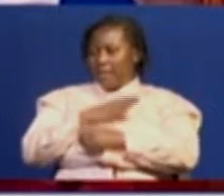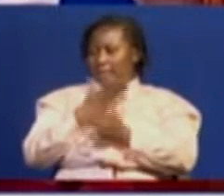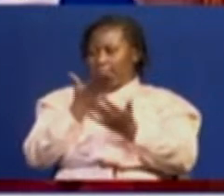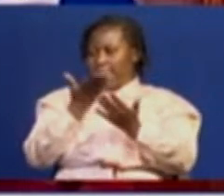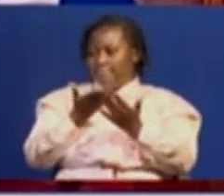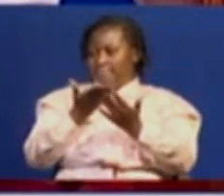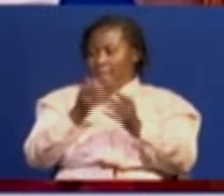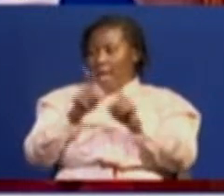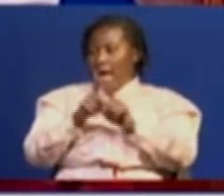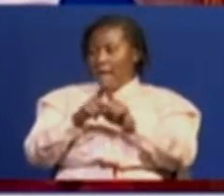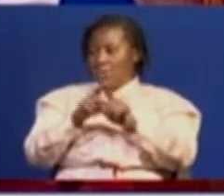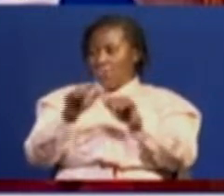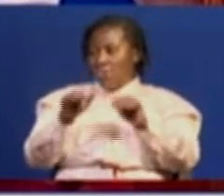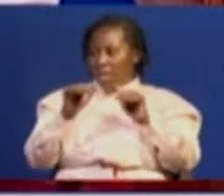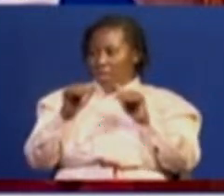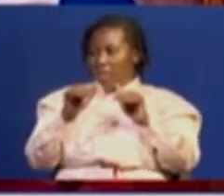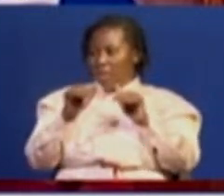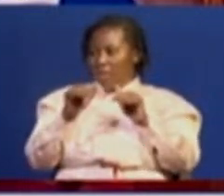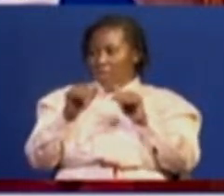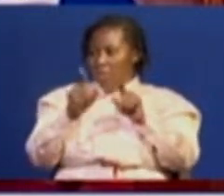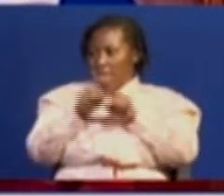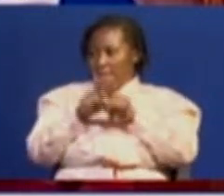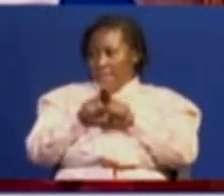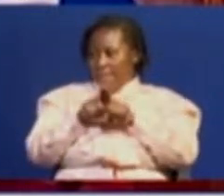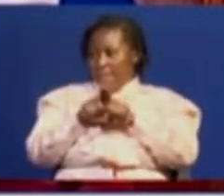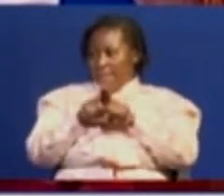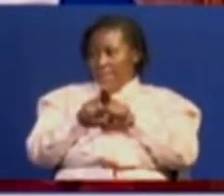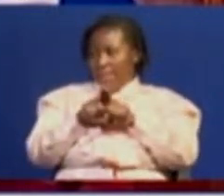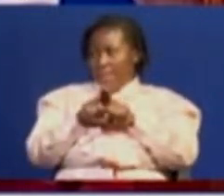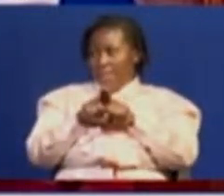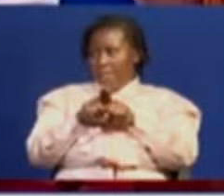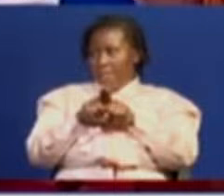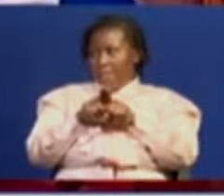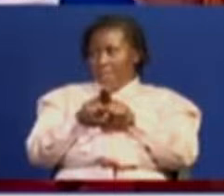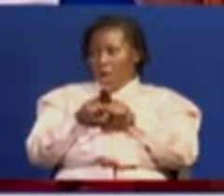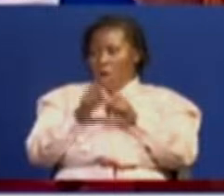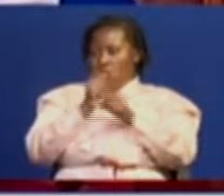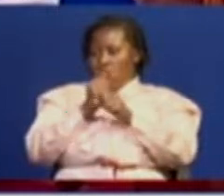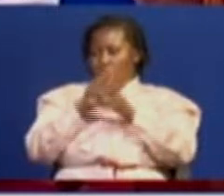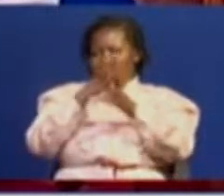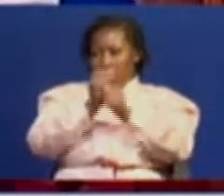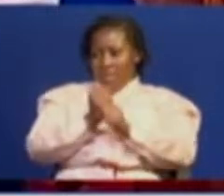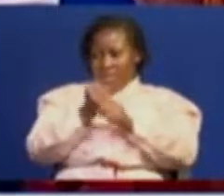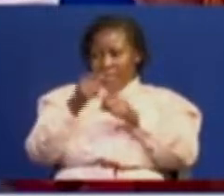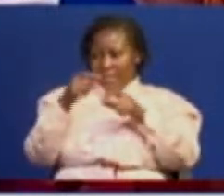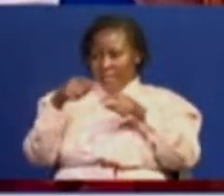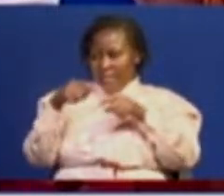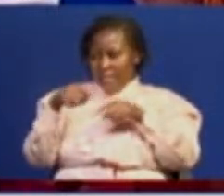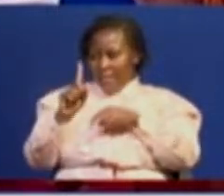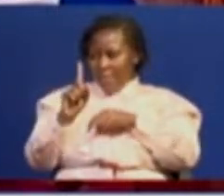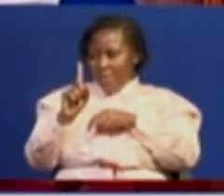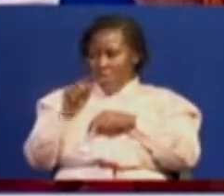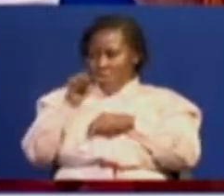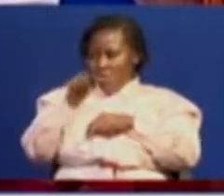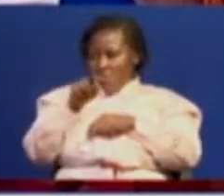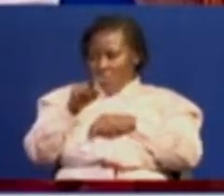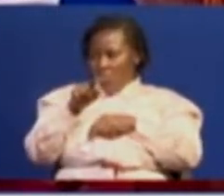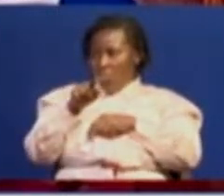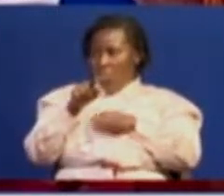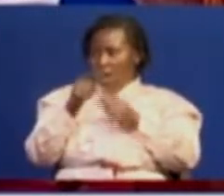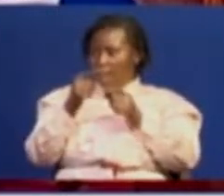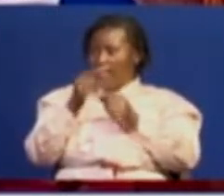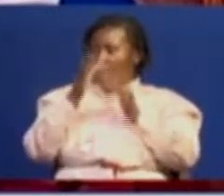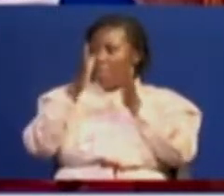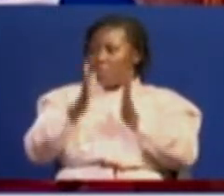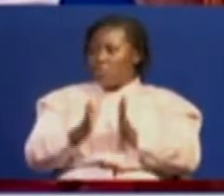played. And as await the playing of the same, do you associate yourself, you